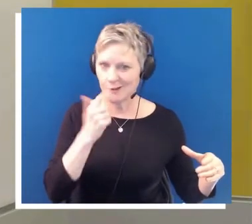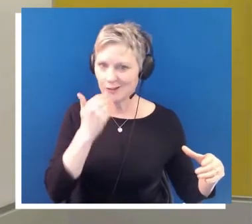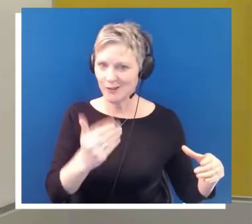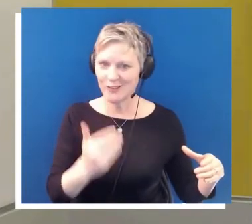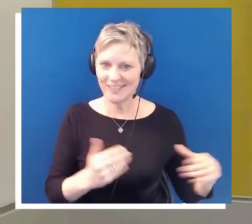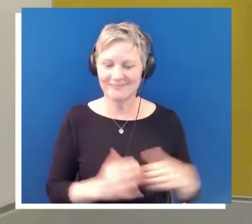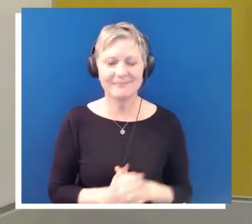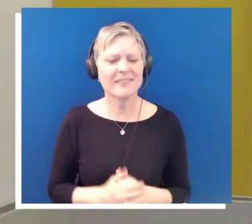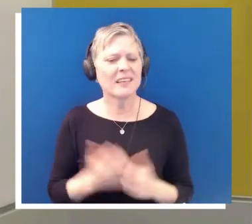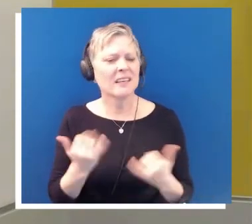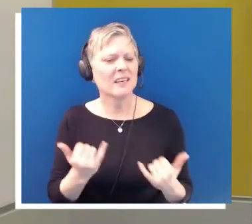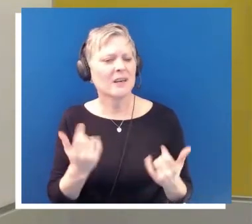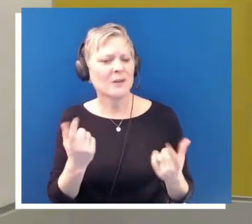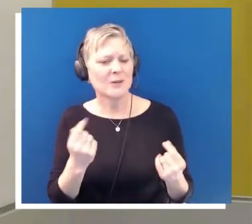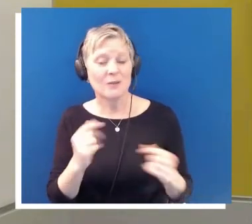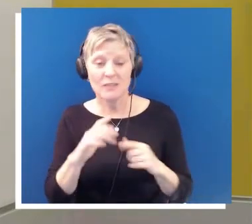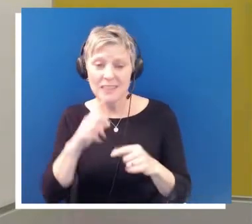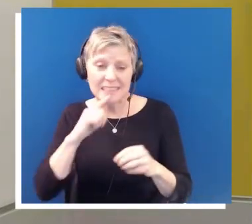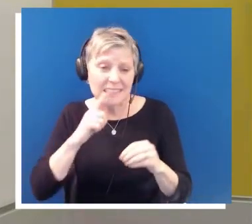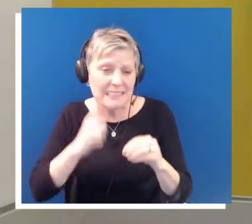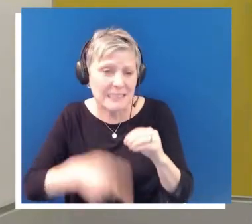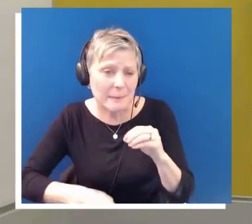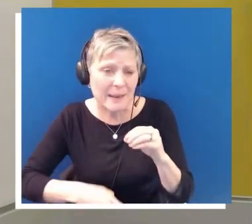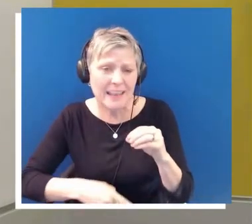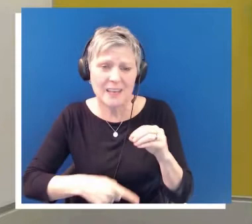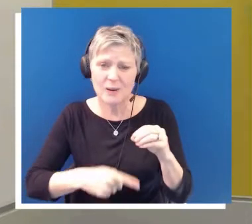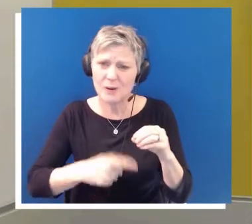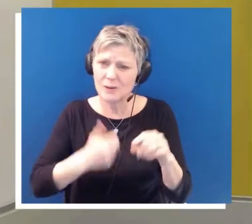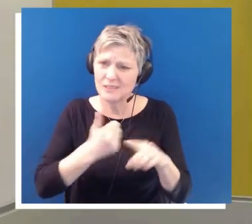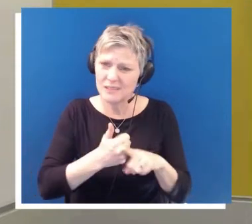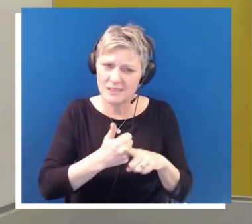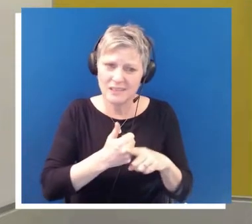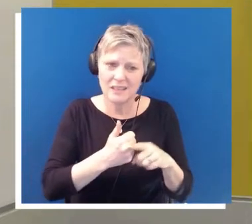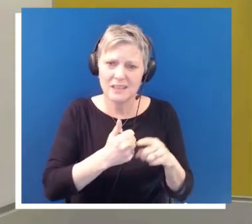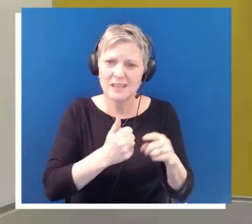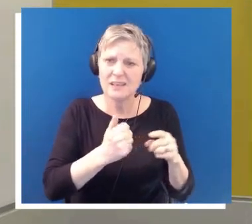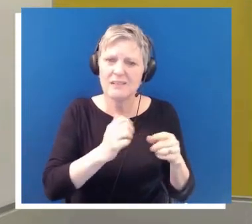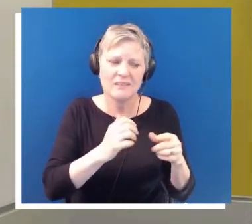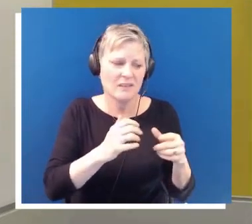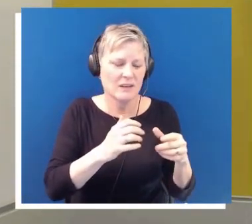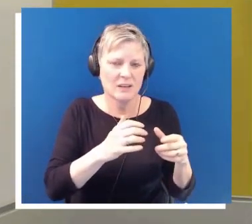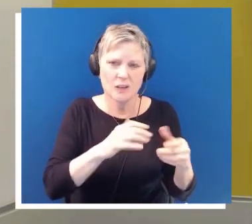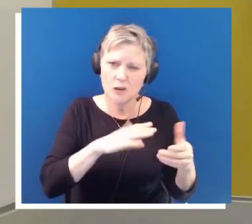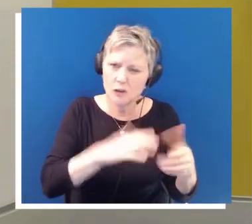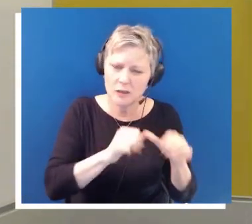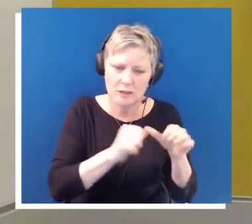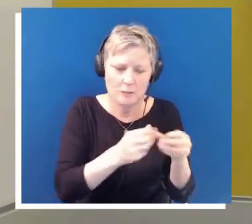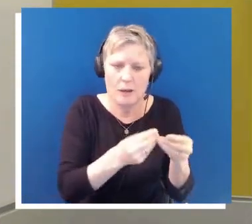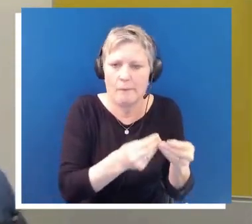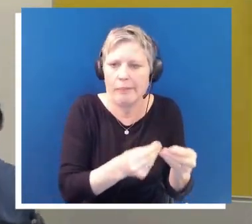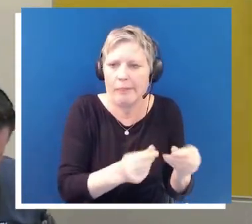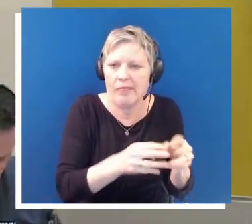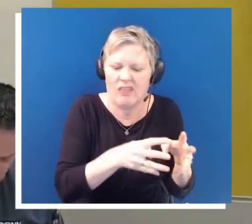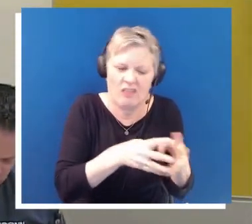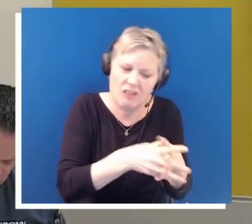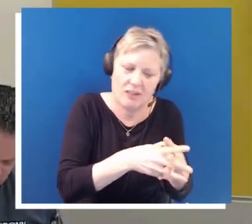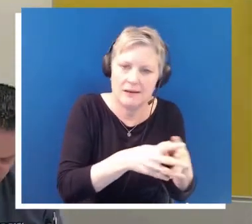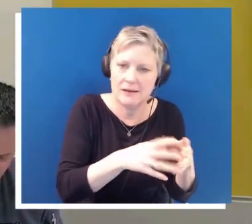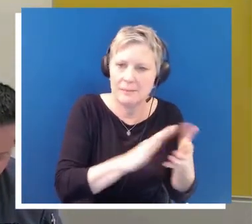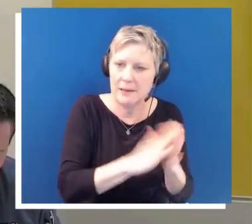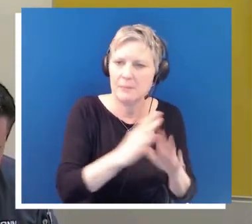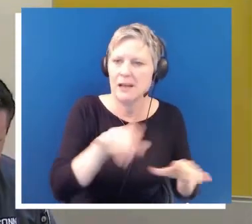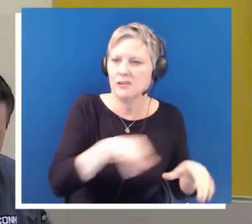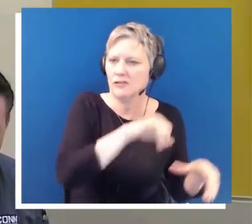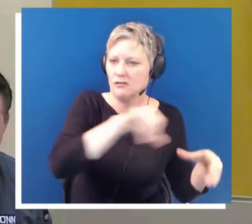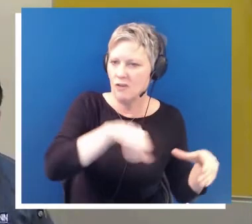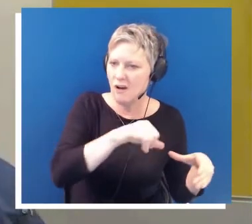And what's going to happen is all those tomatoes are just going to cook away. They're going to cook into the sauce. and it's going to make it like really rich and delicious.